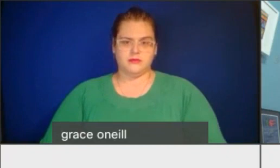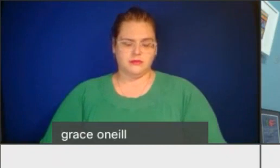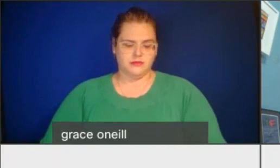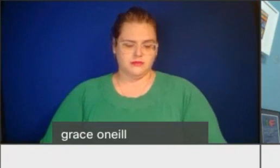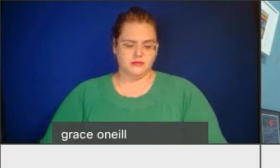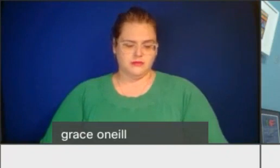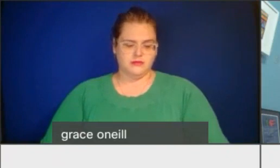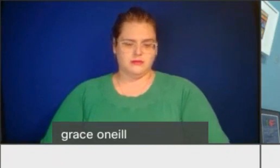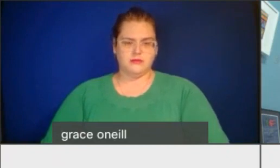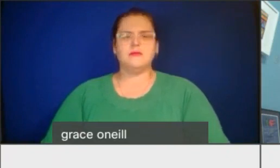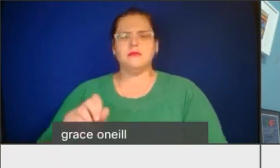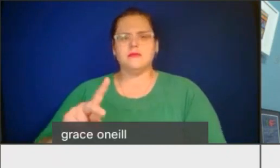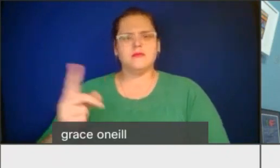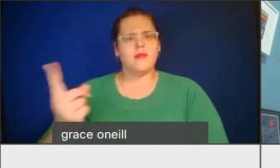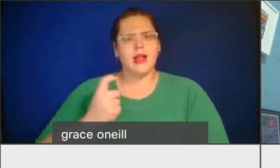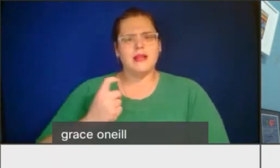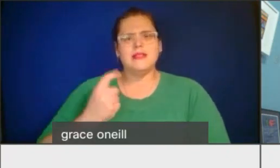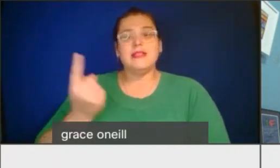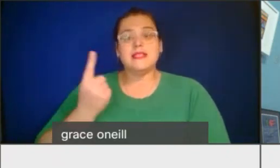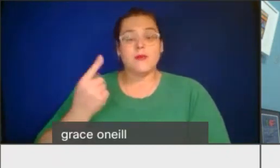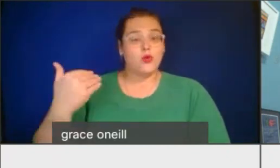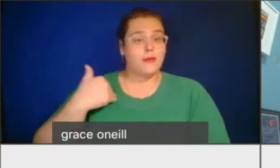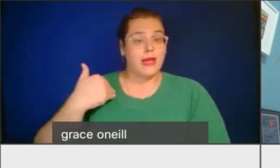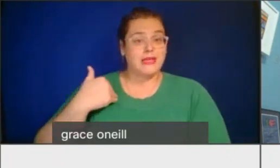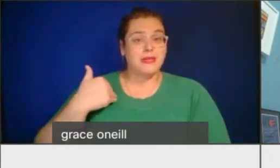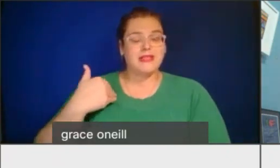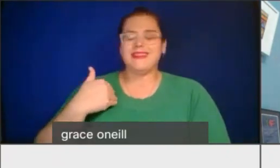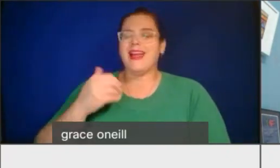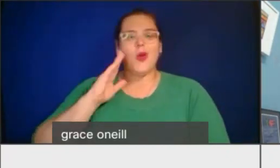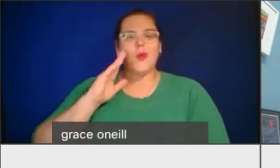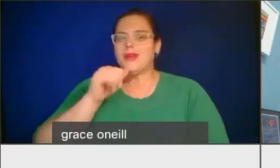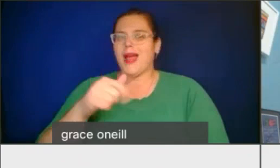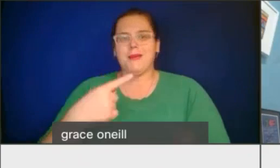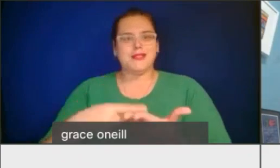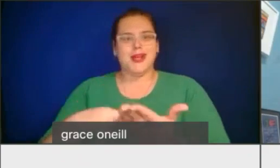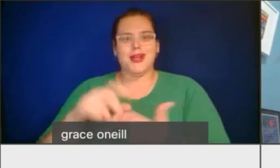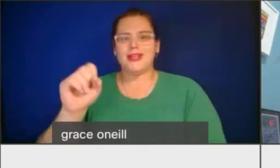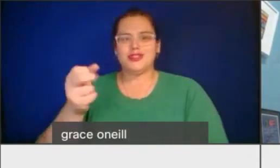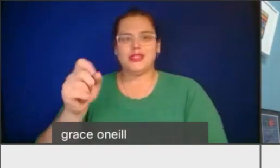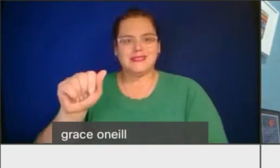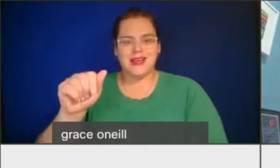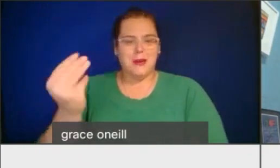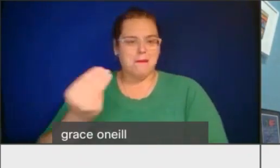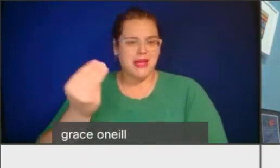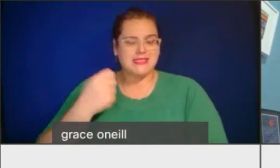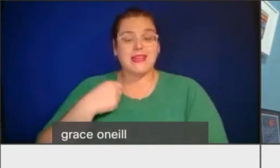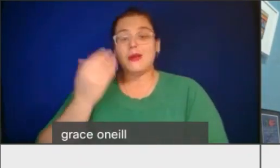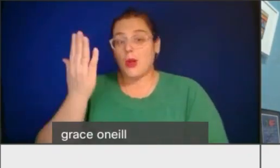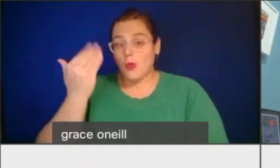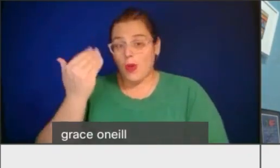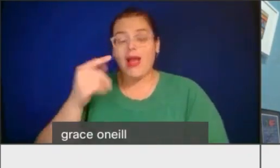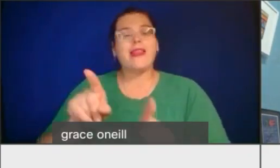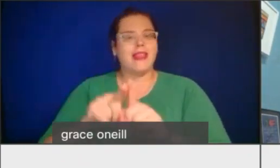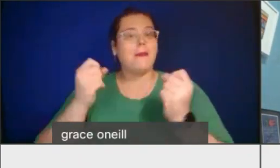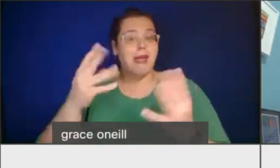All right. Someone is reminding me I will not be speaking to Shasta about this on Monday because, like many of you, I